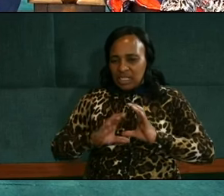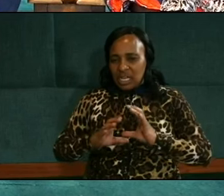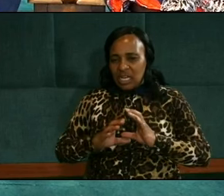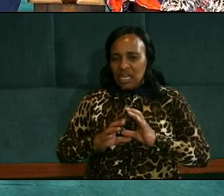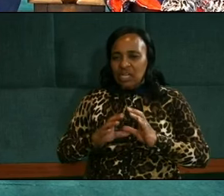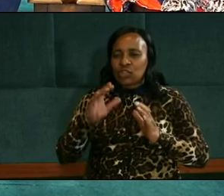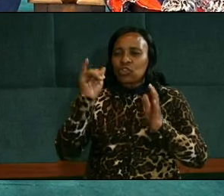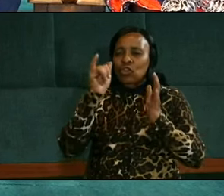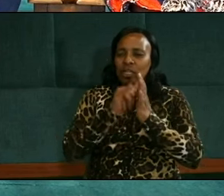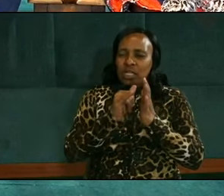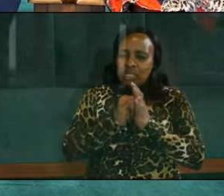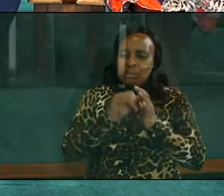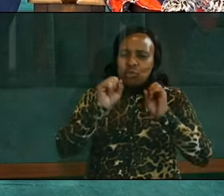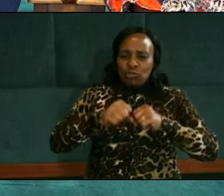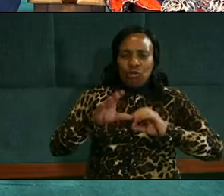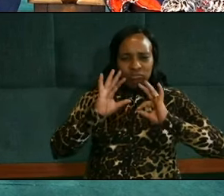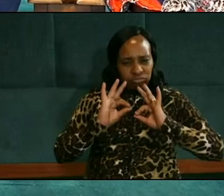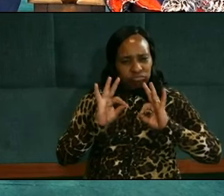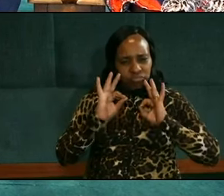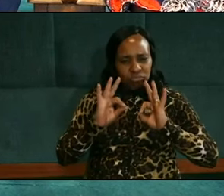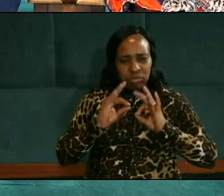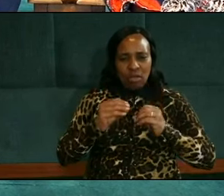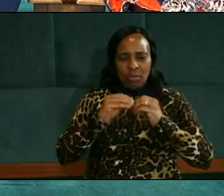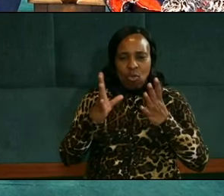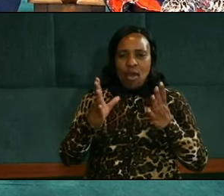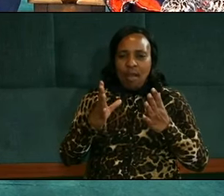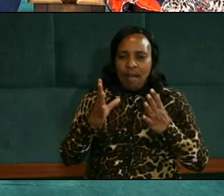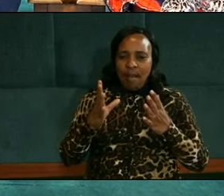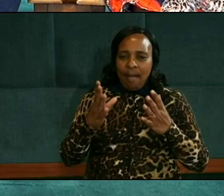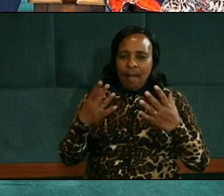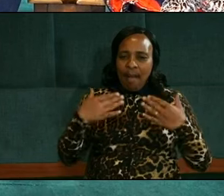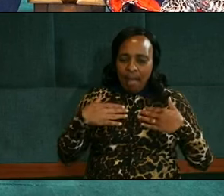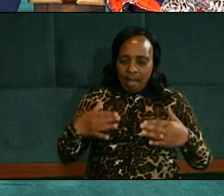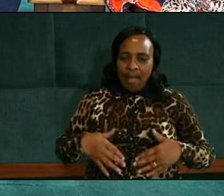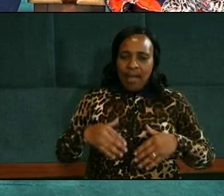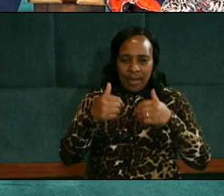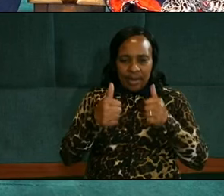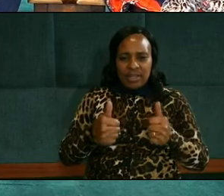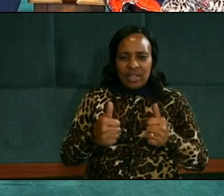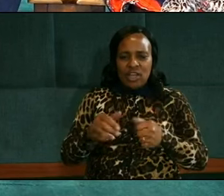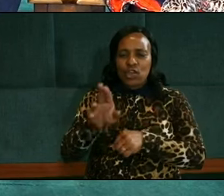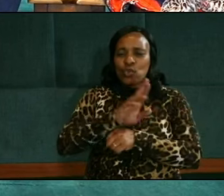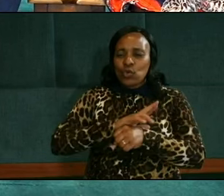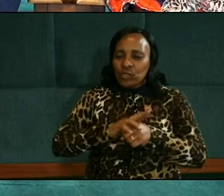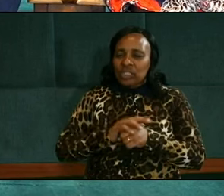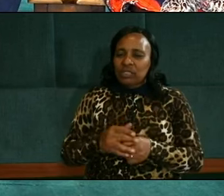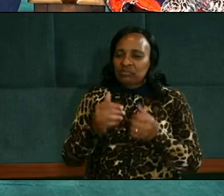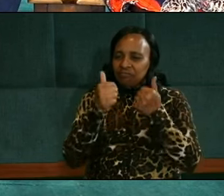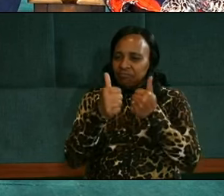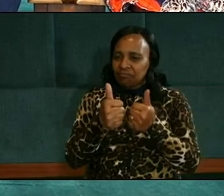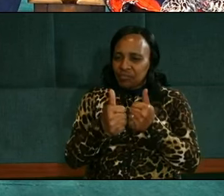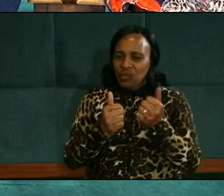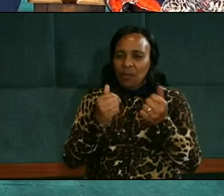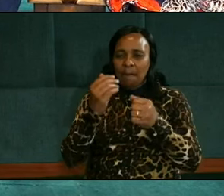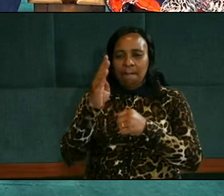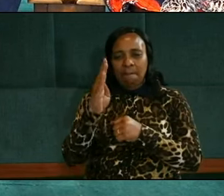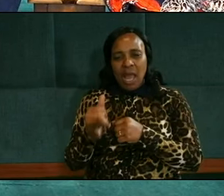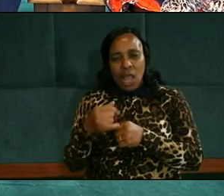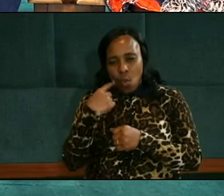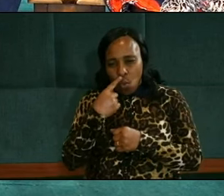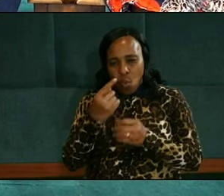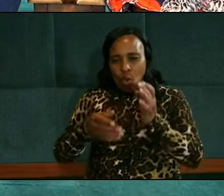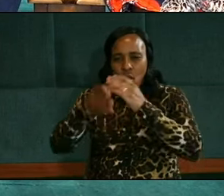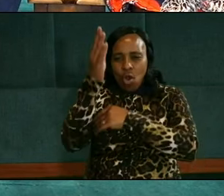with, so that you might be effectively more, so that you might be used more effectively by God. So it's just,